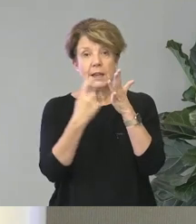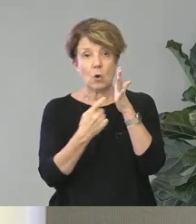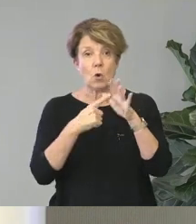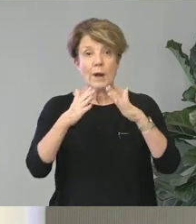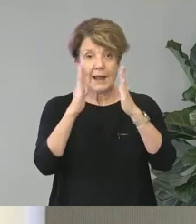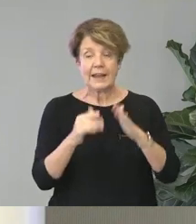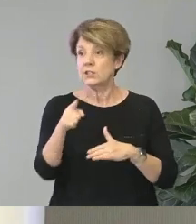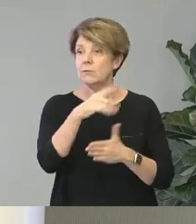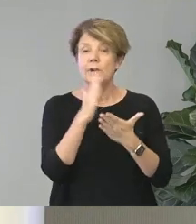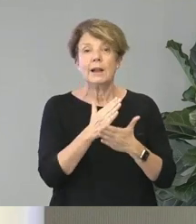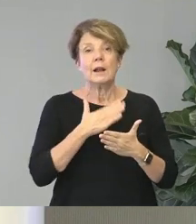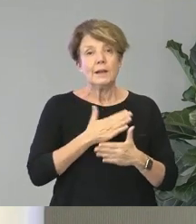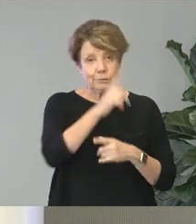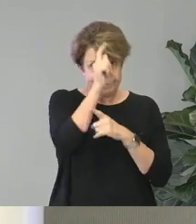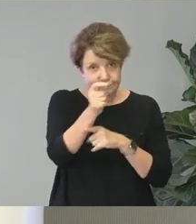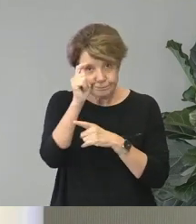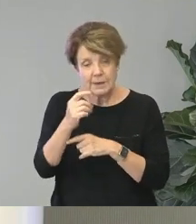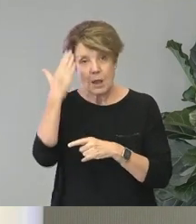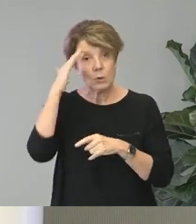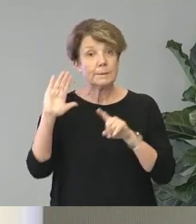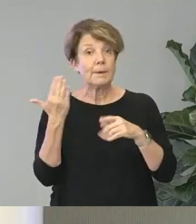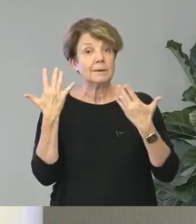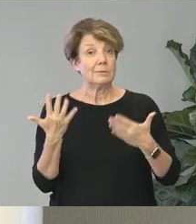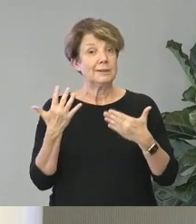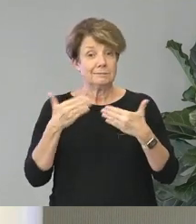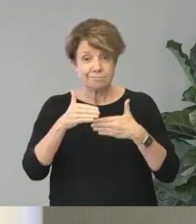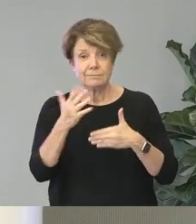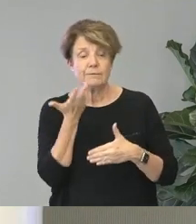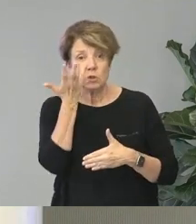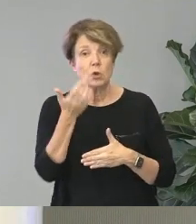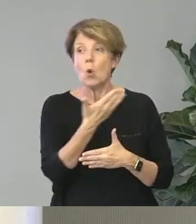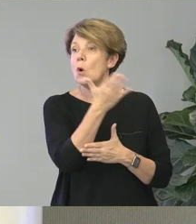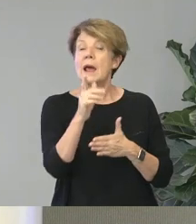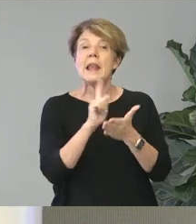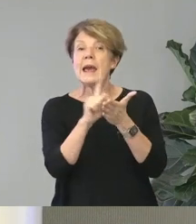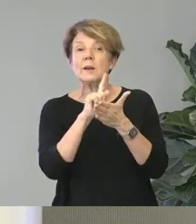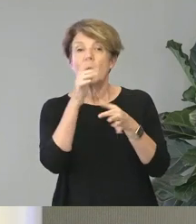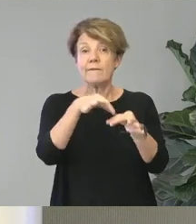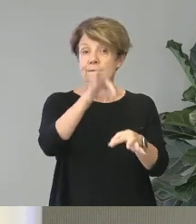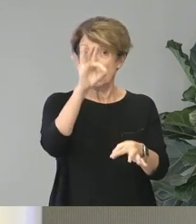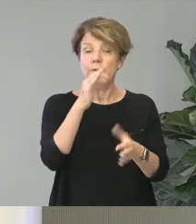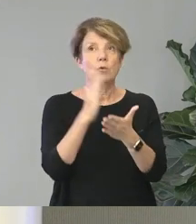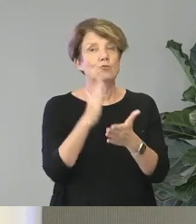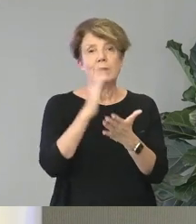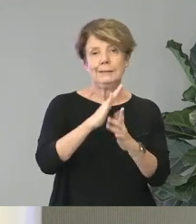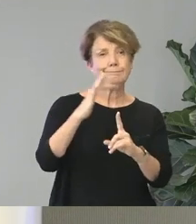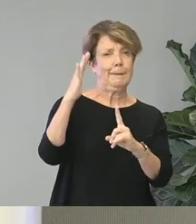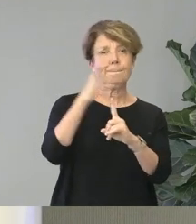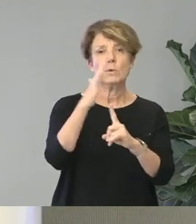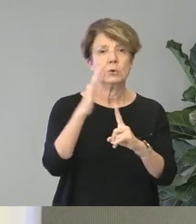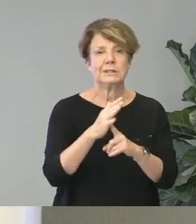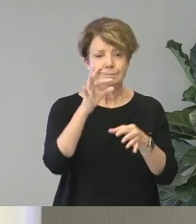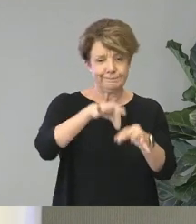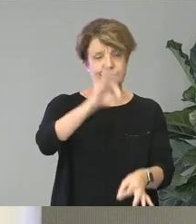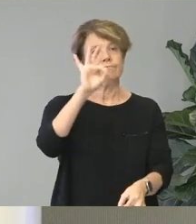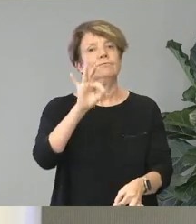present. I'd like to acknowledge that later this year we will all be heading to the polls for a history-making referendum,